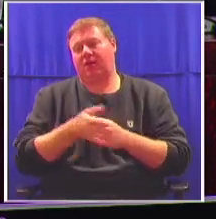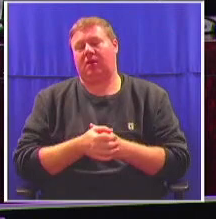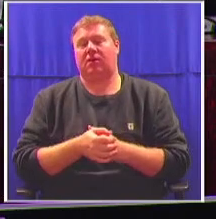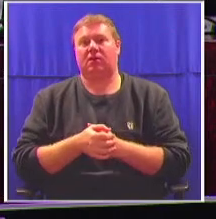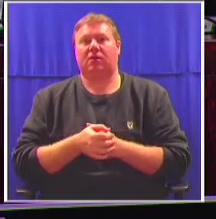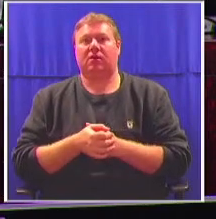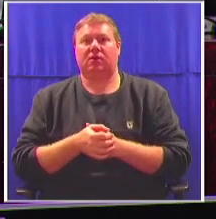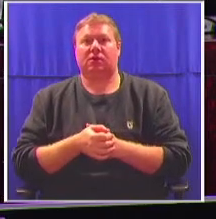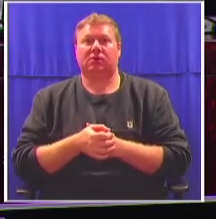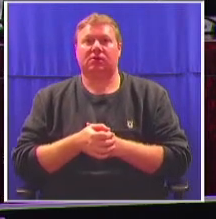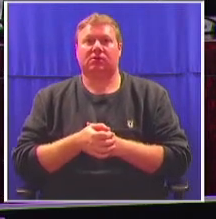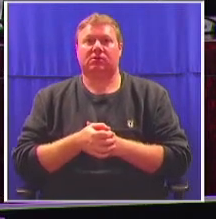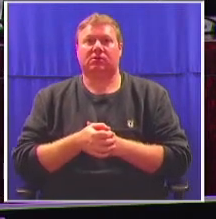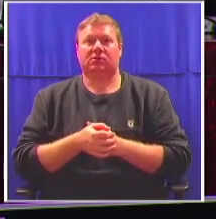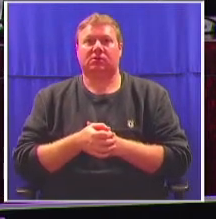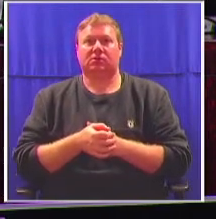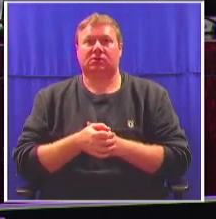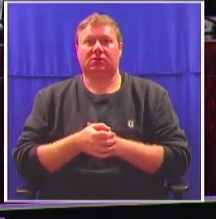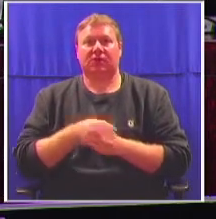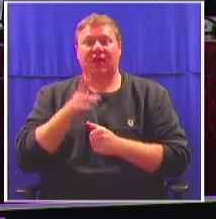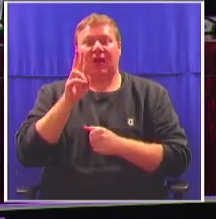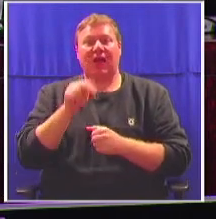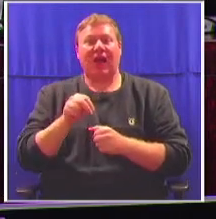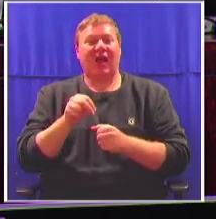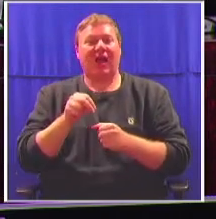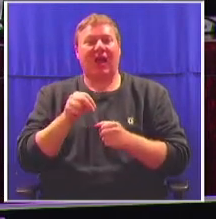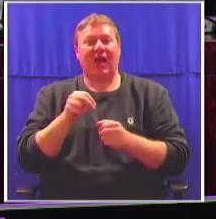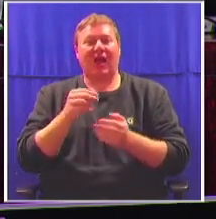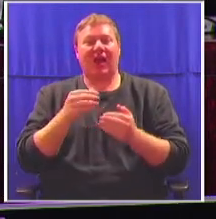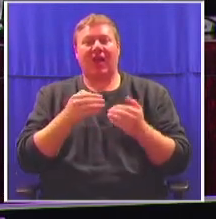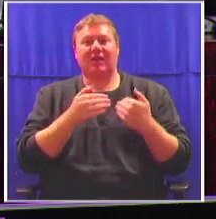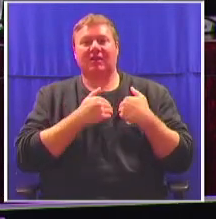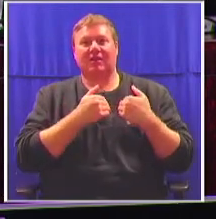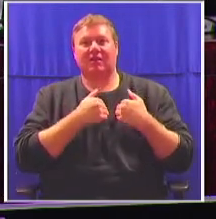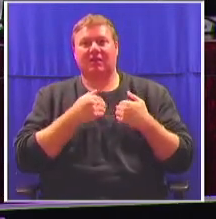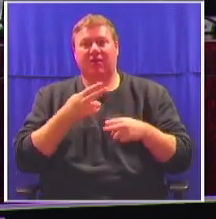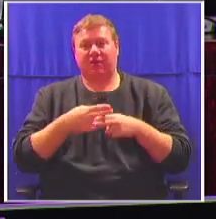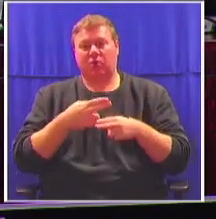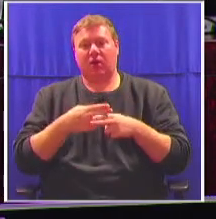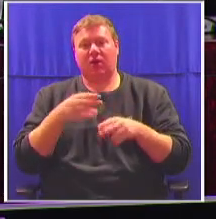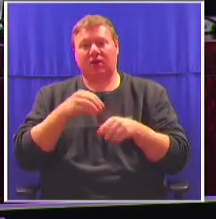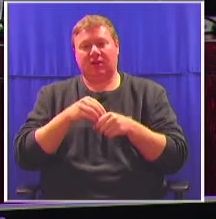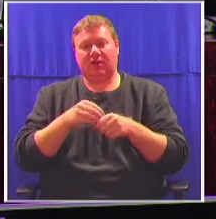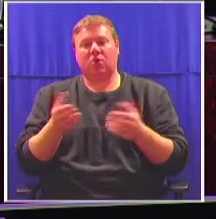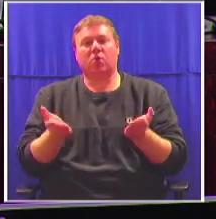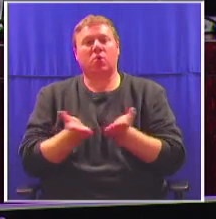course to eradicate unsafe toilets in public schools.